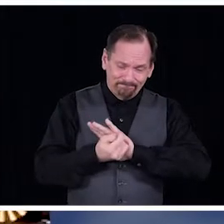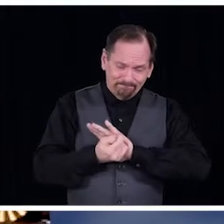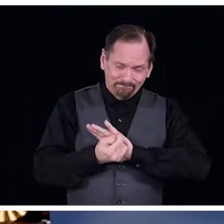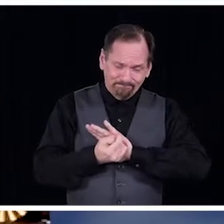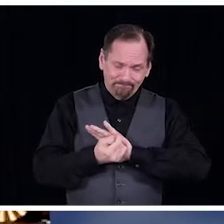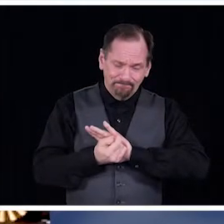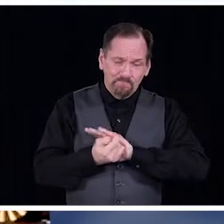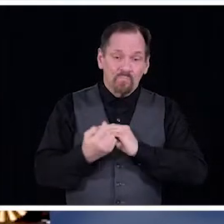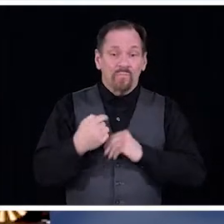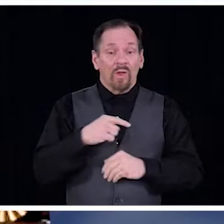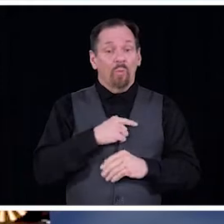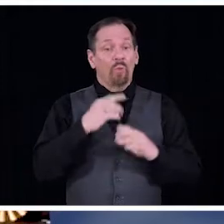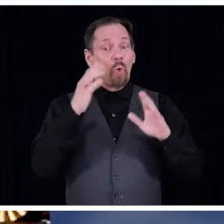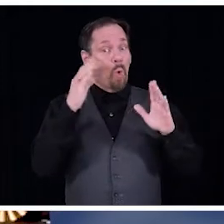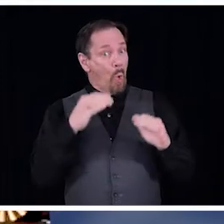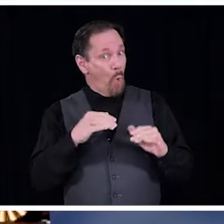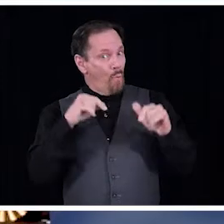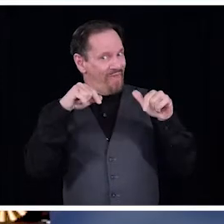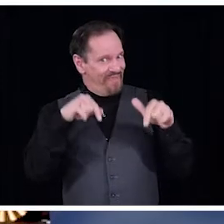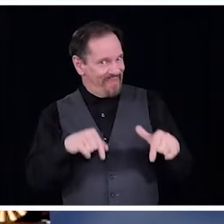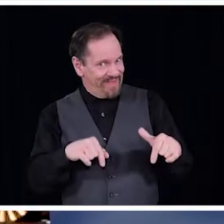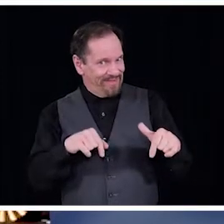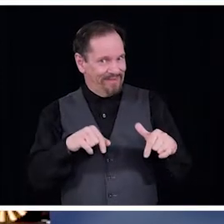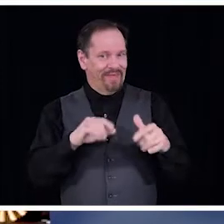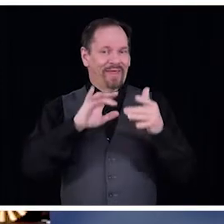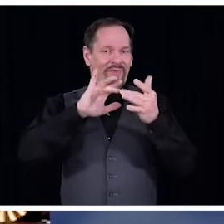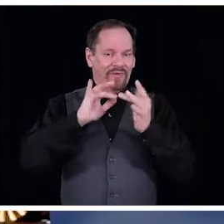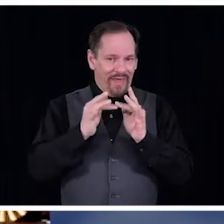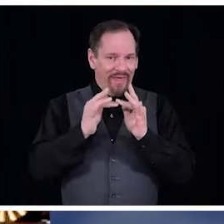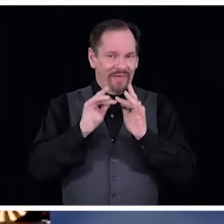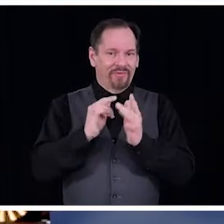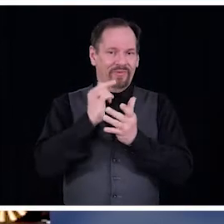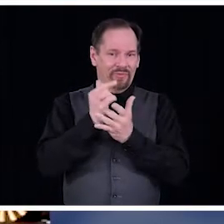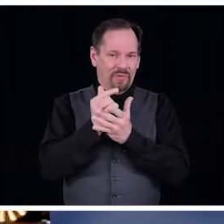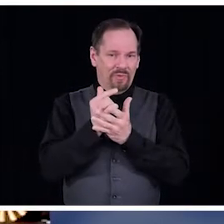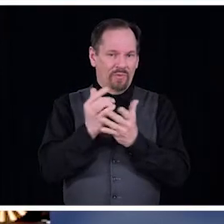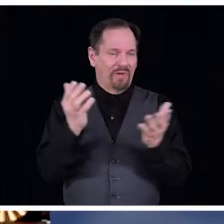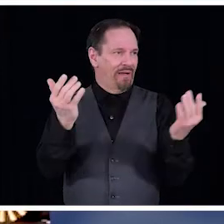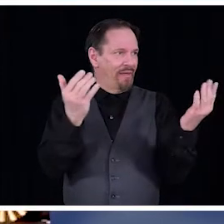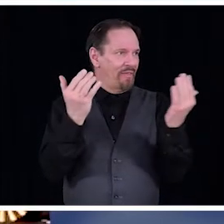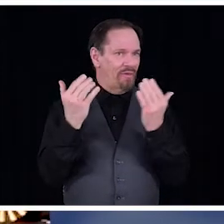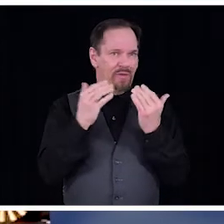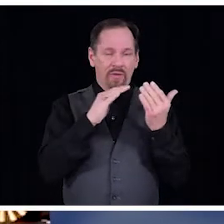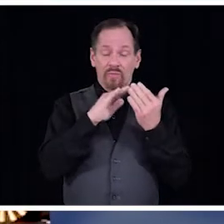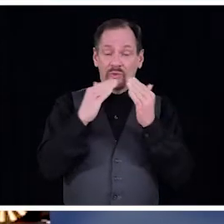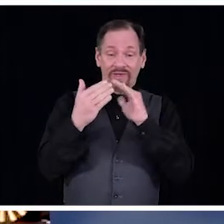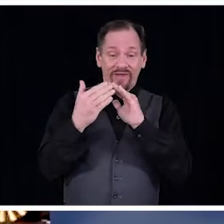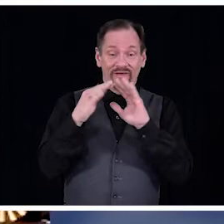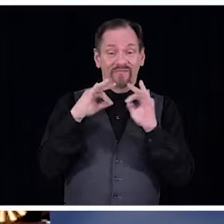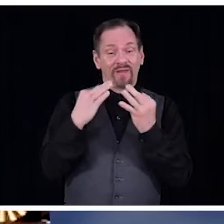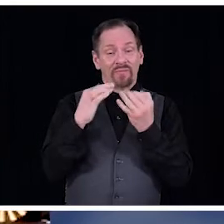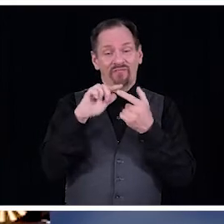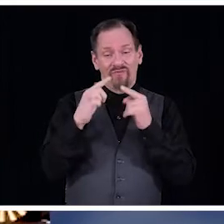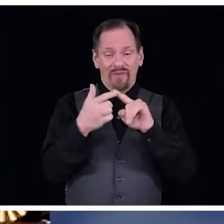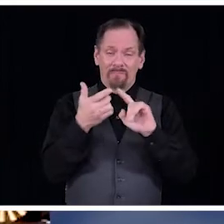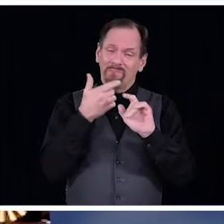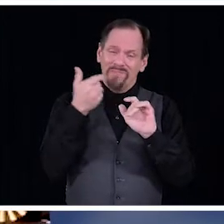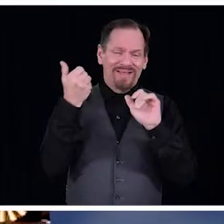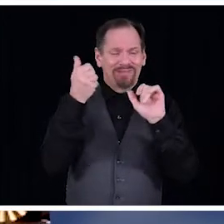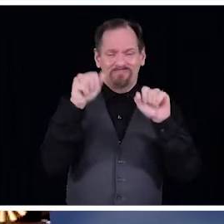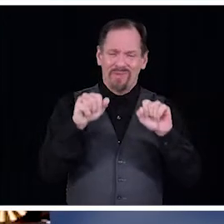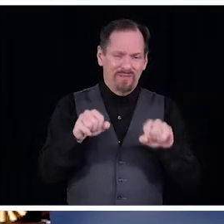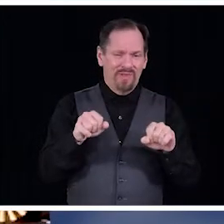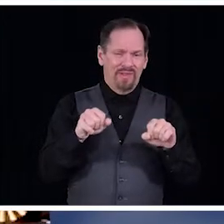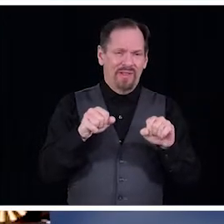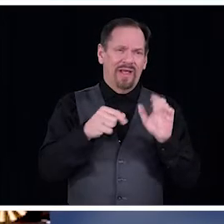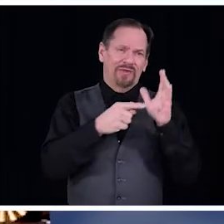We hope this virtual commencement will serve to gather our community, families, and friends as best we can and to mark this milestone